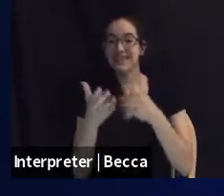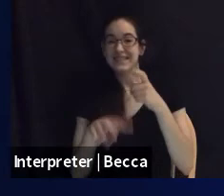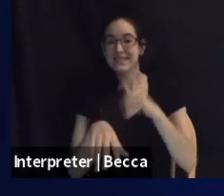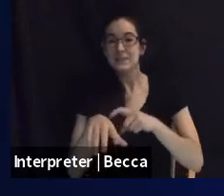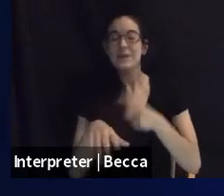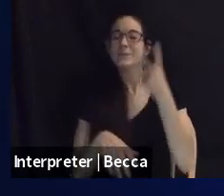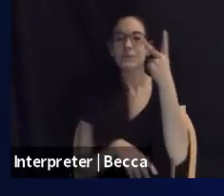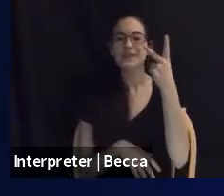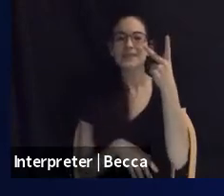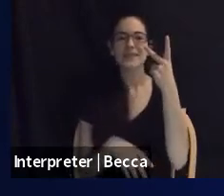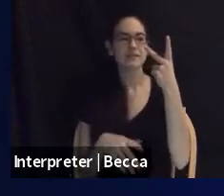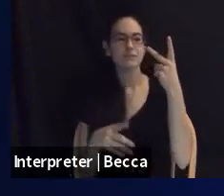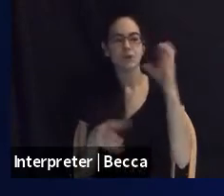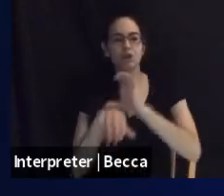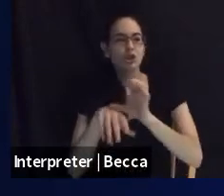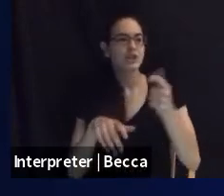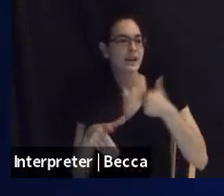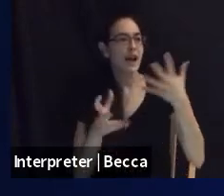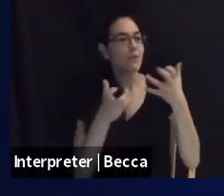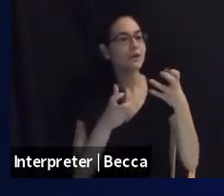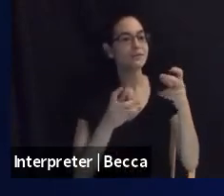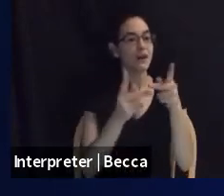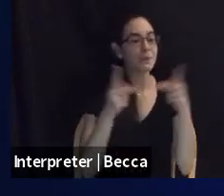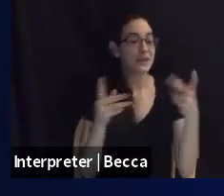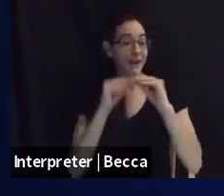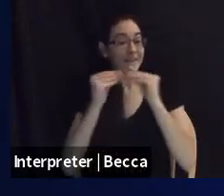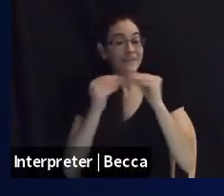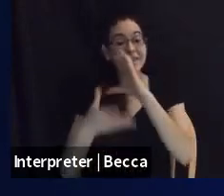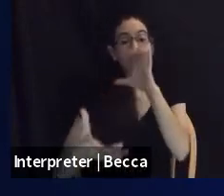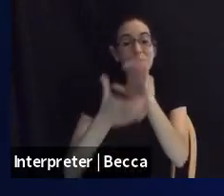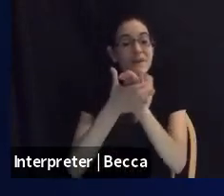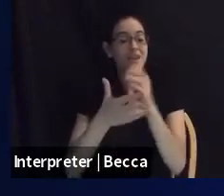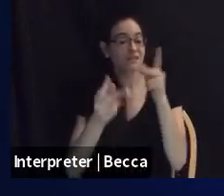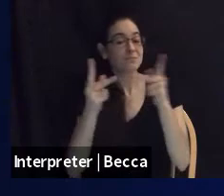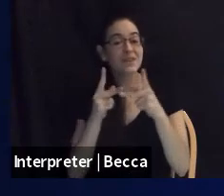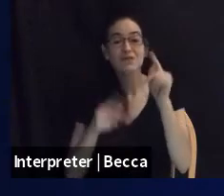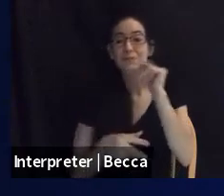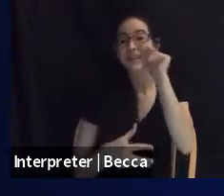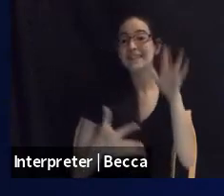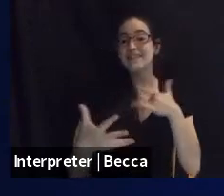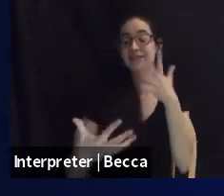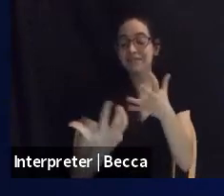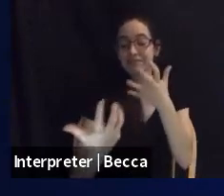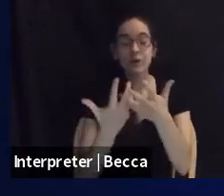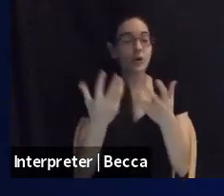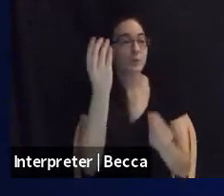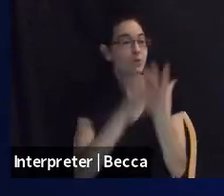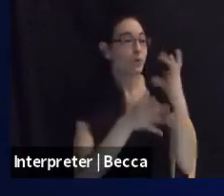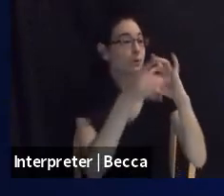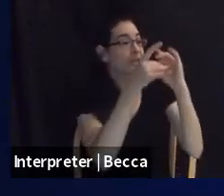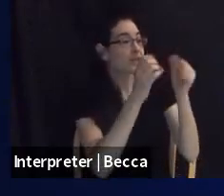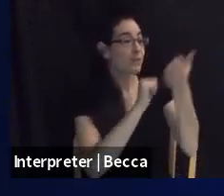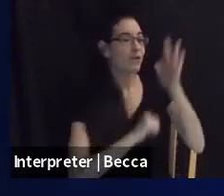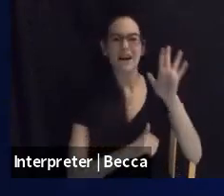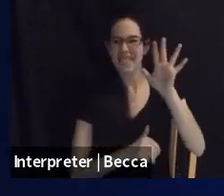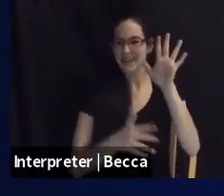and I want a place for my teenagers and I want to fix my marriage. And or maybe you want to grow a relationship with God for the very first time. And those are all really good